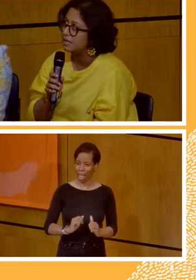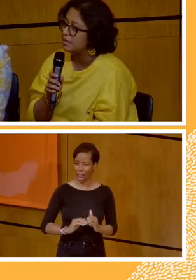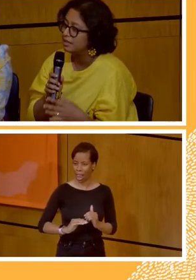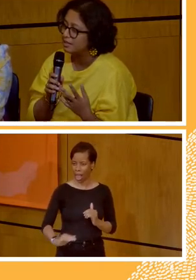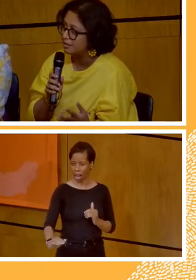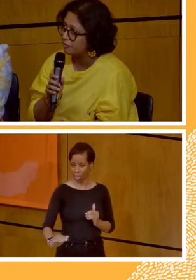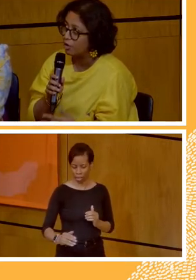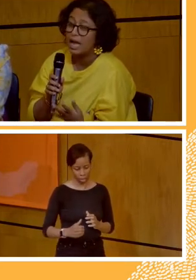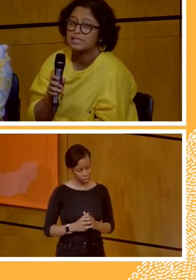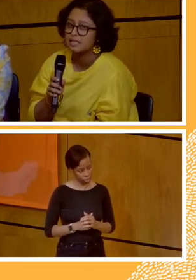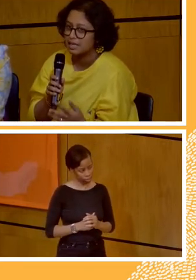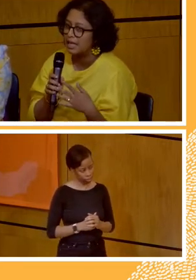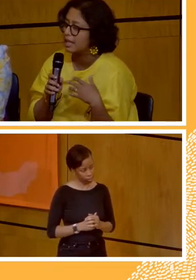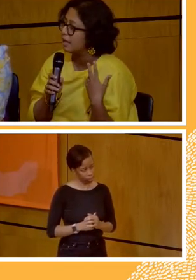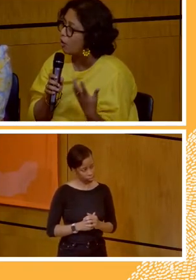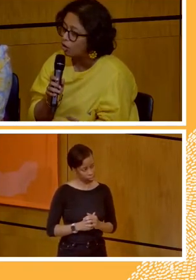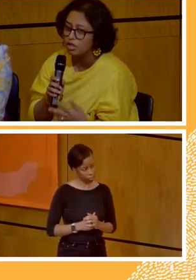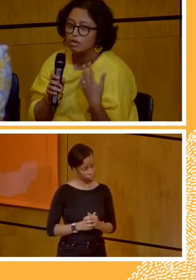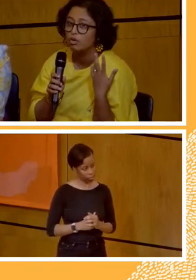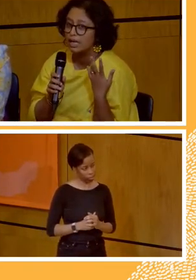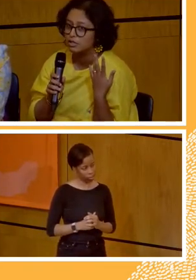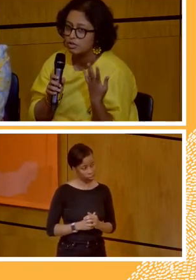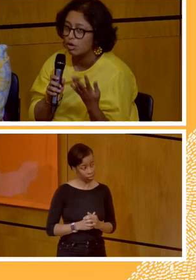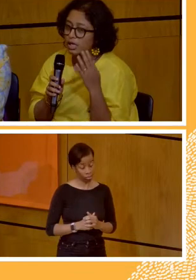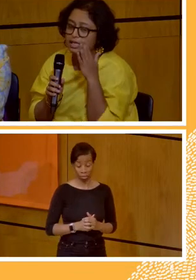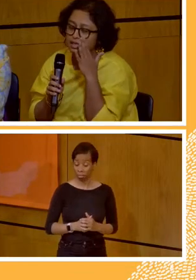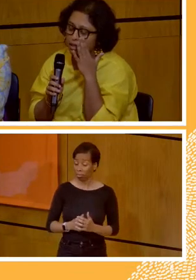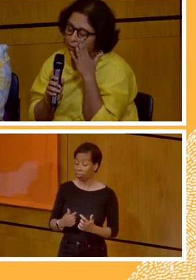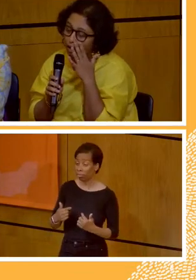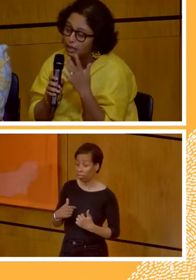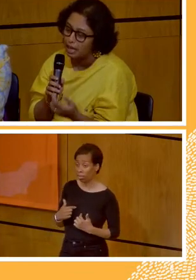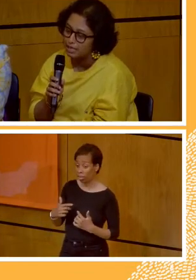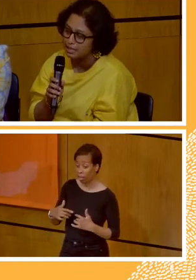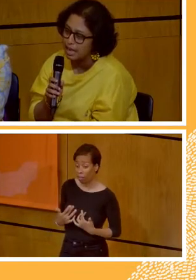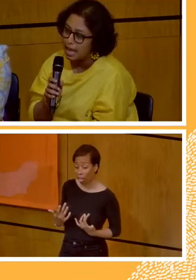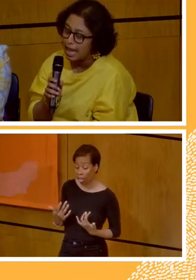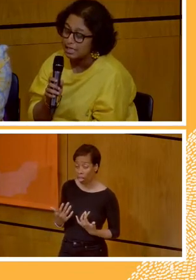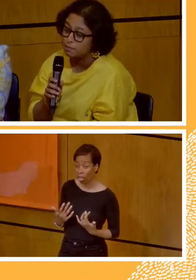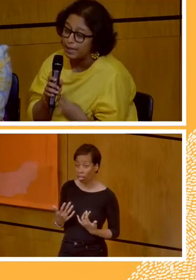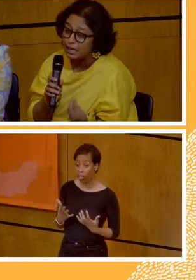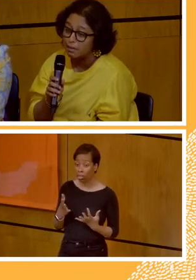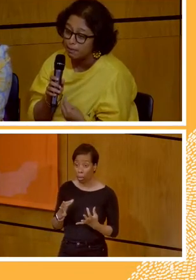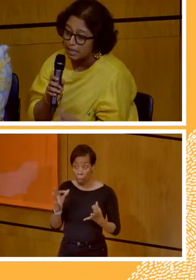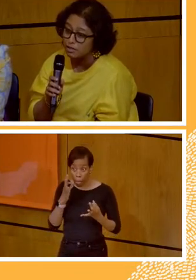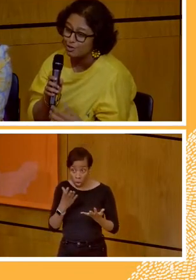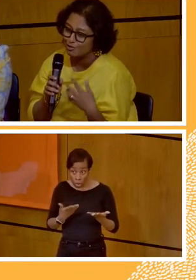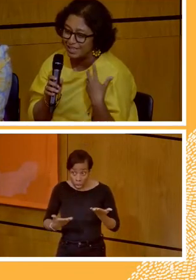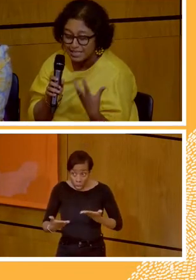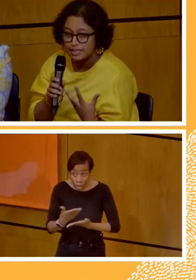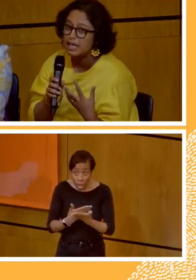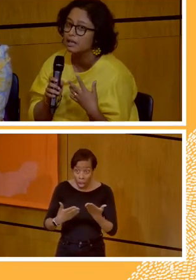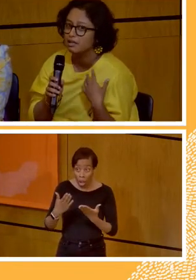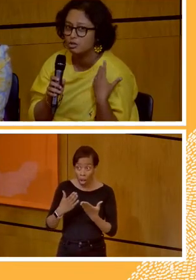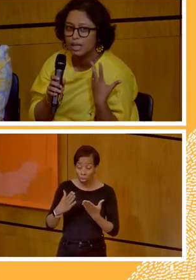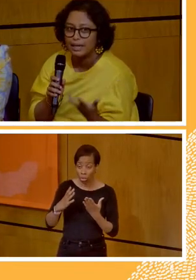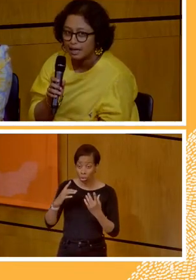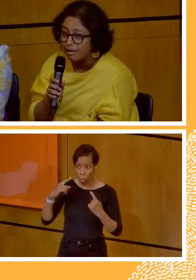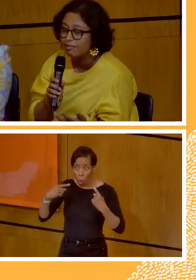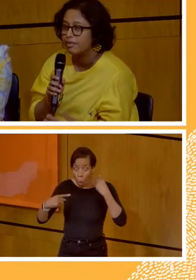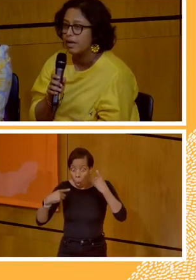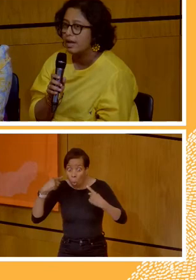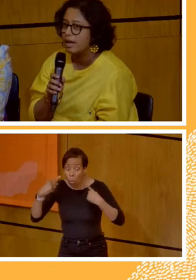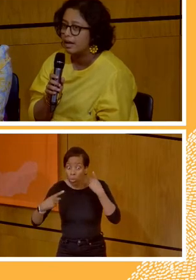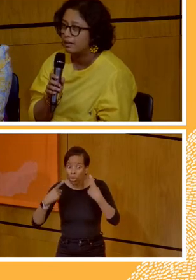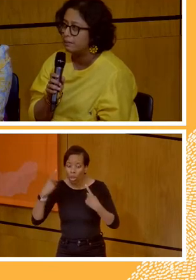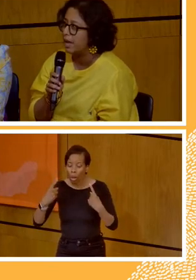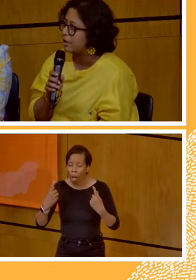And for us, I think audio and stories and the podcast has been a means of listening to that